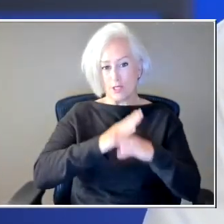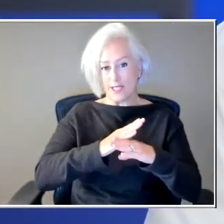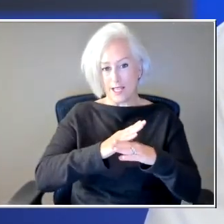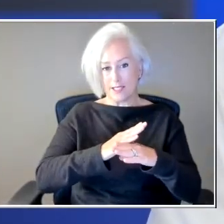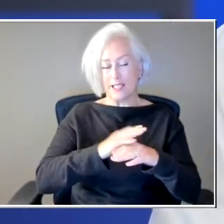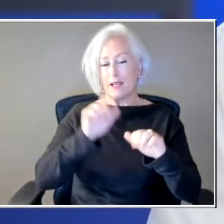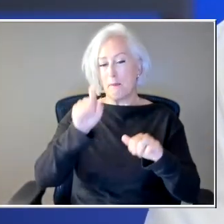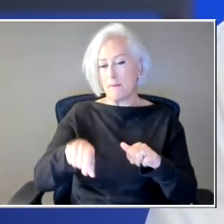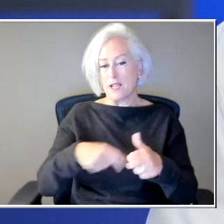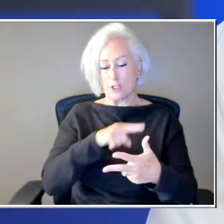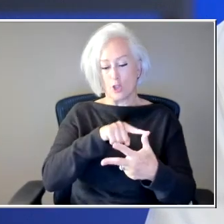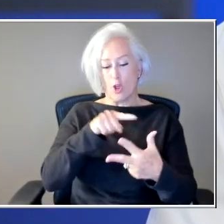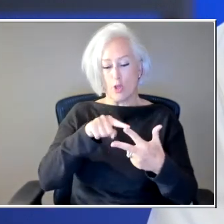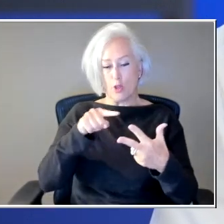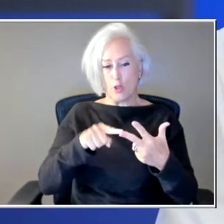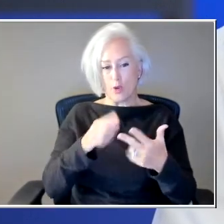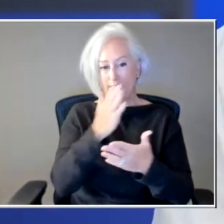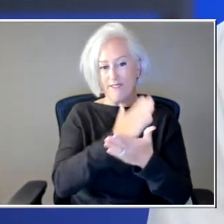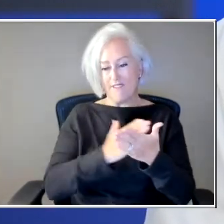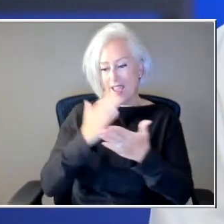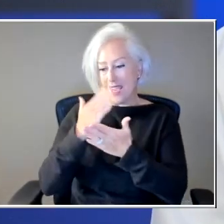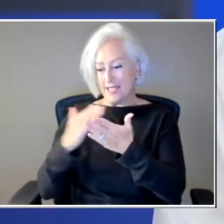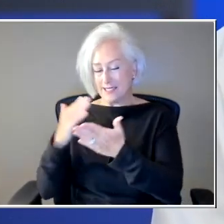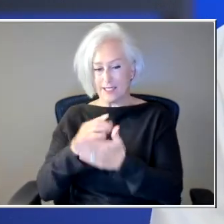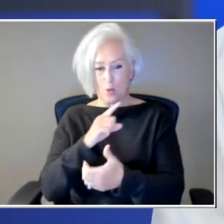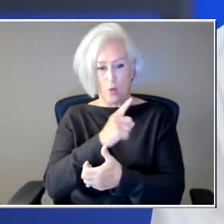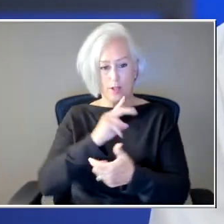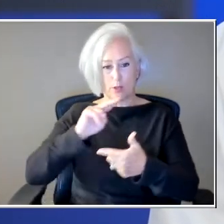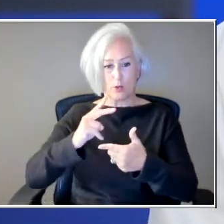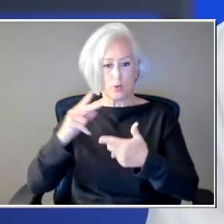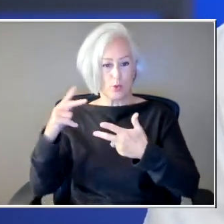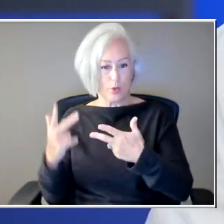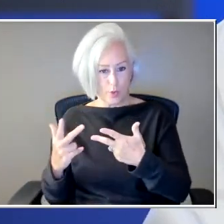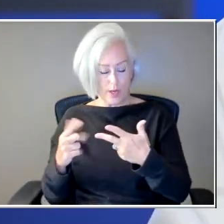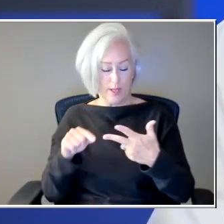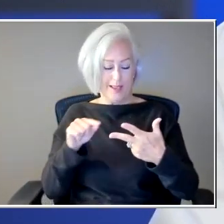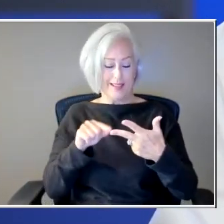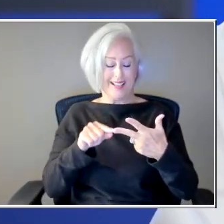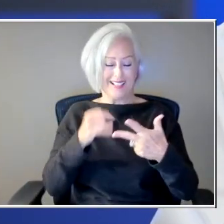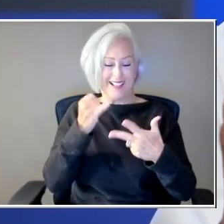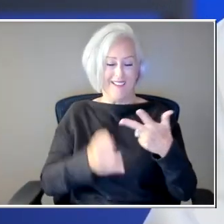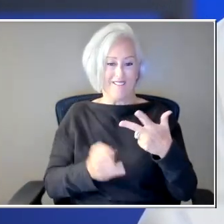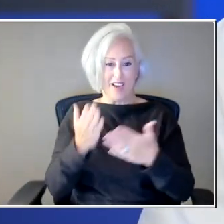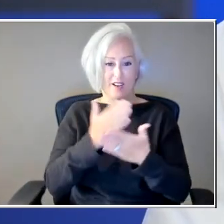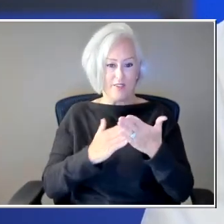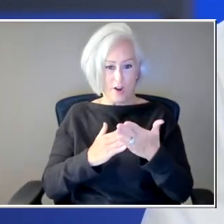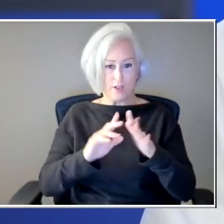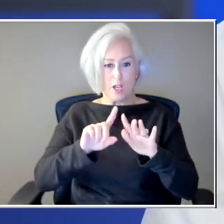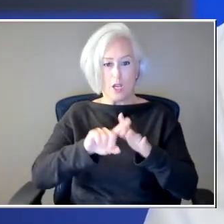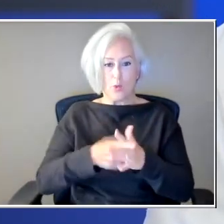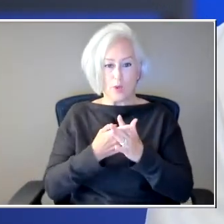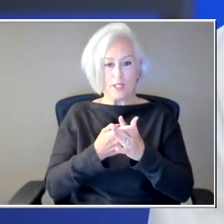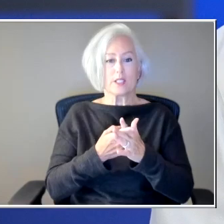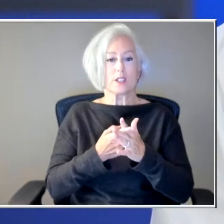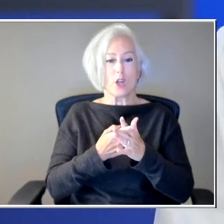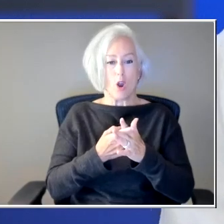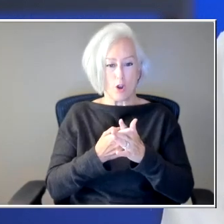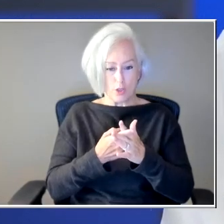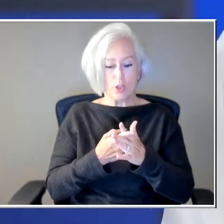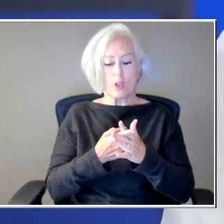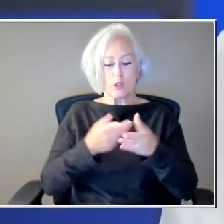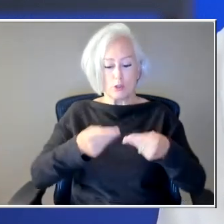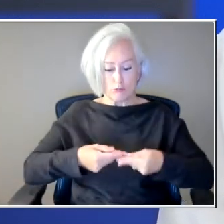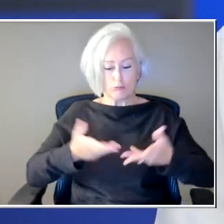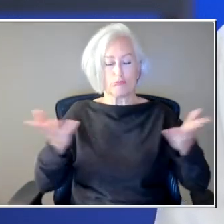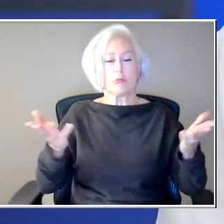phase 1, phase 2, and phase 3. Phase 3 is the final phase, after which we start implementing it on the population level. So right now we are in